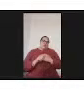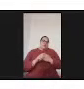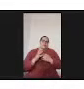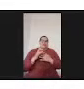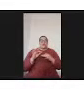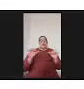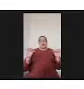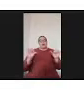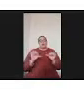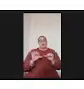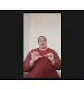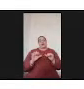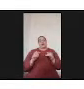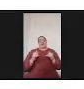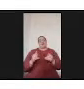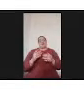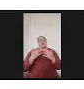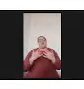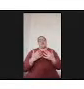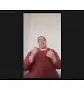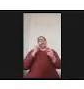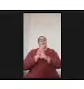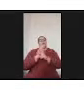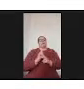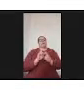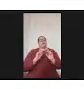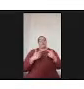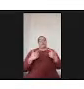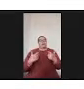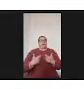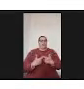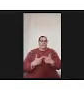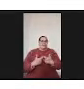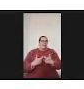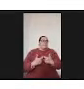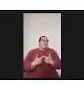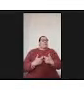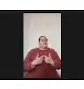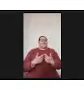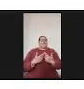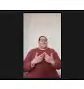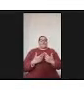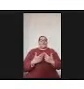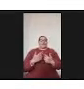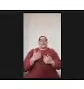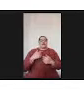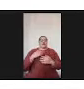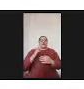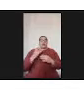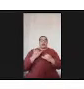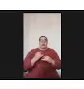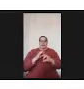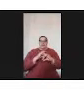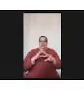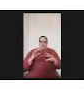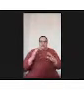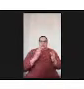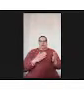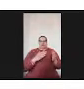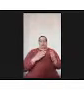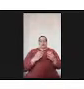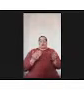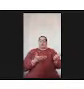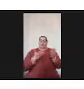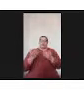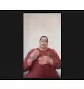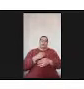convening this Parliamentary Oversight Committee. I will immediately go over or give over to